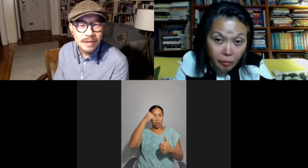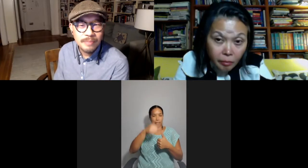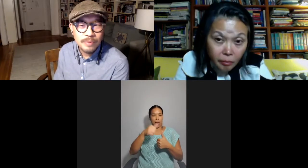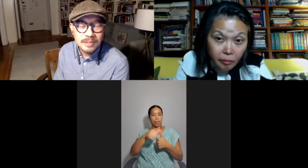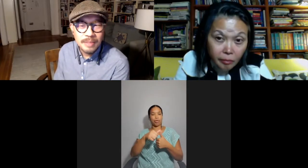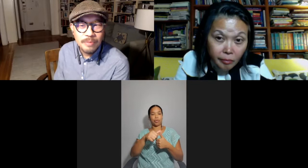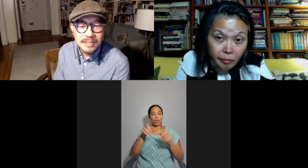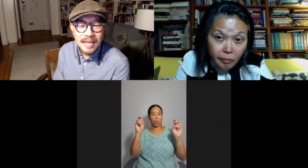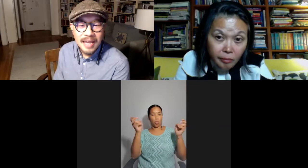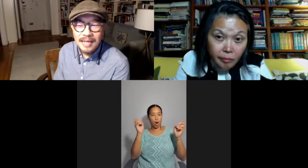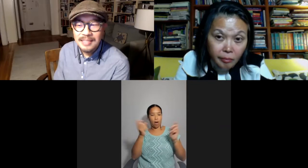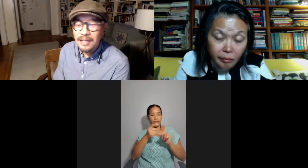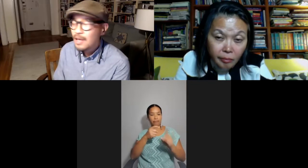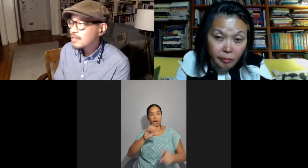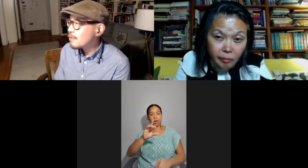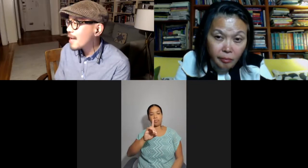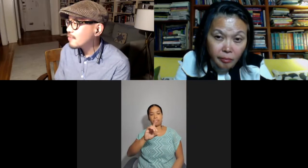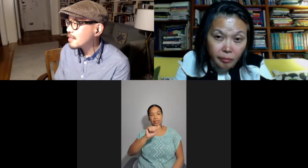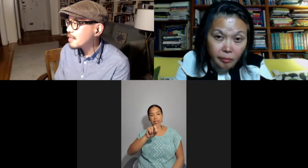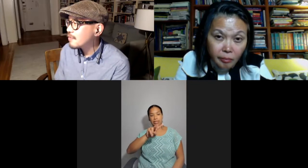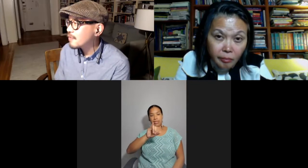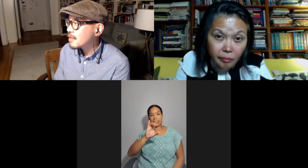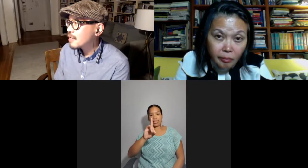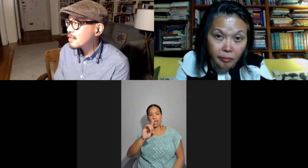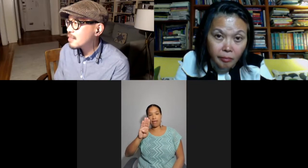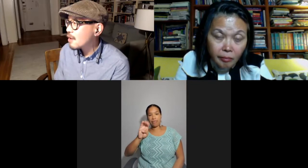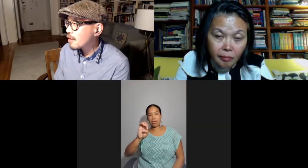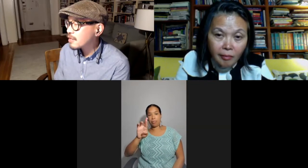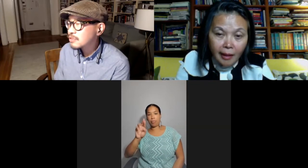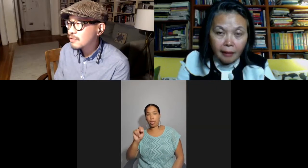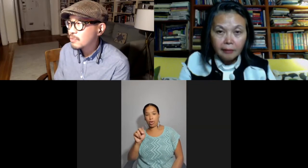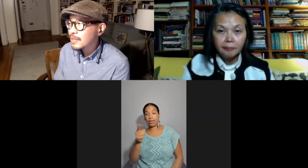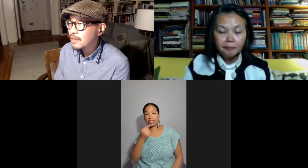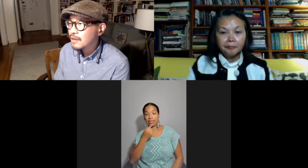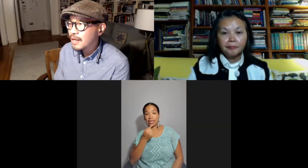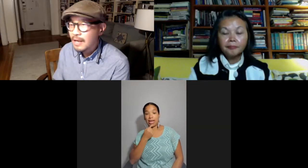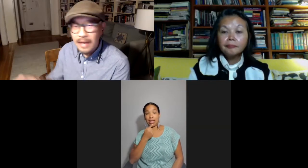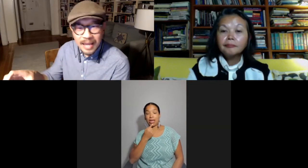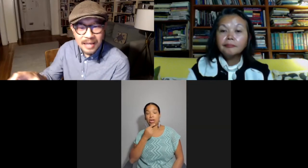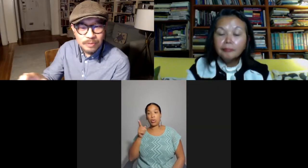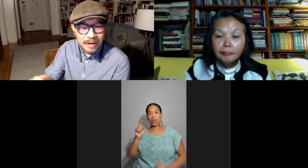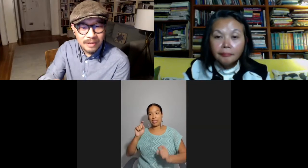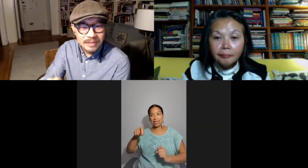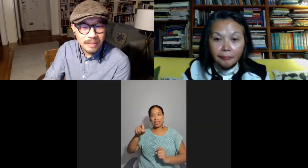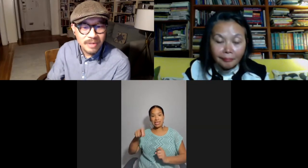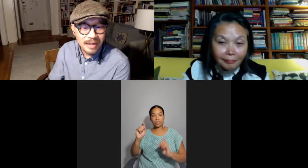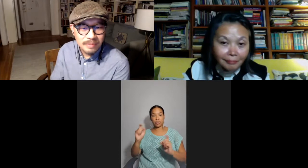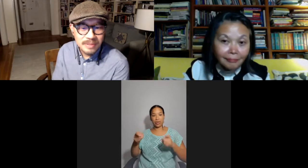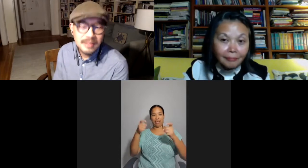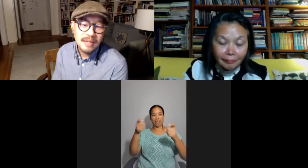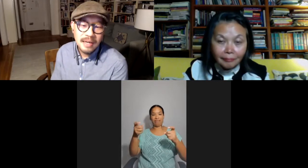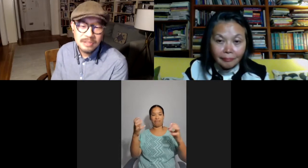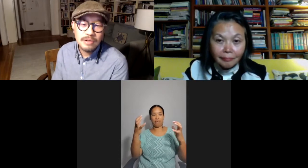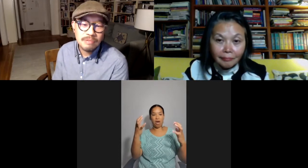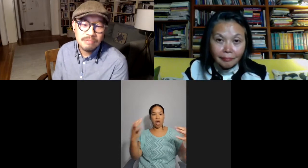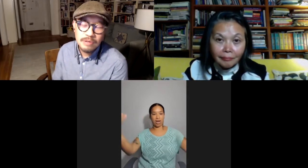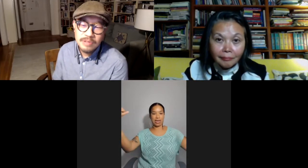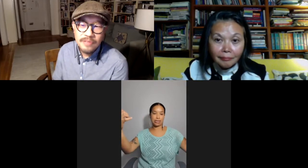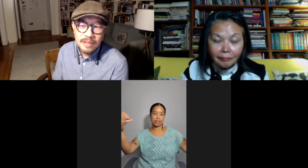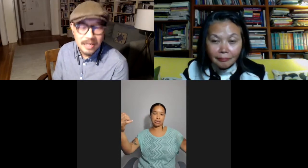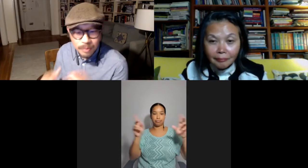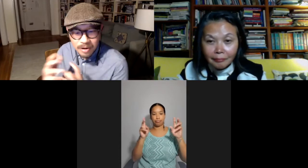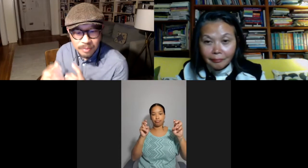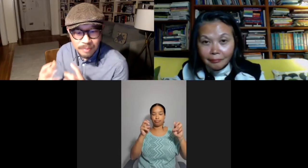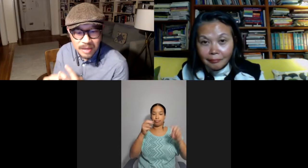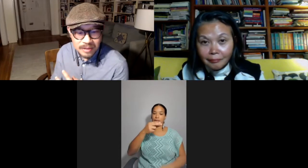he was talking to some artist, and he said, you have to give the audience or the reader a handrail sometimes. And so